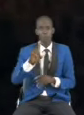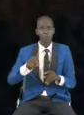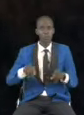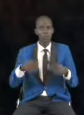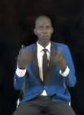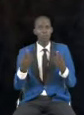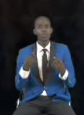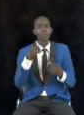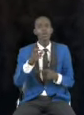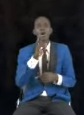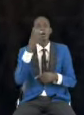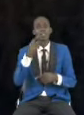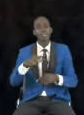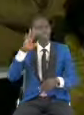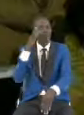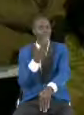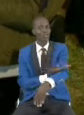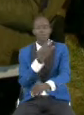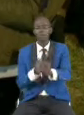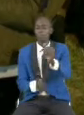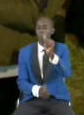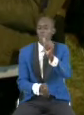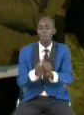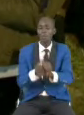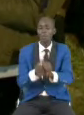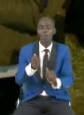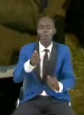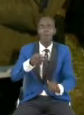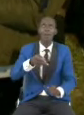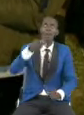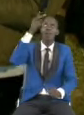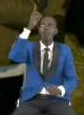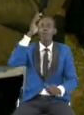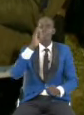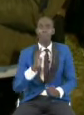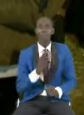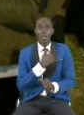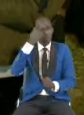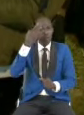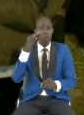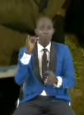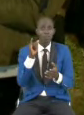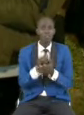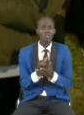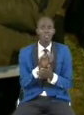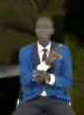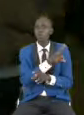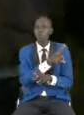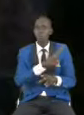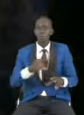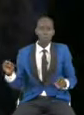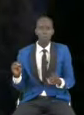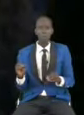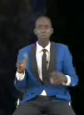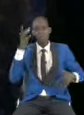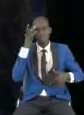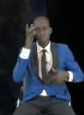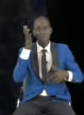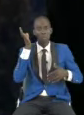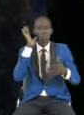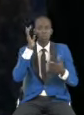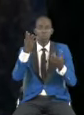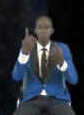son of the Most High God. And because of that, no plague will come near your dwelling